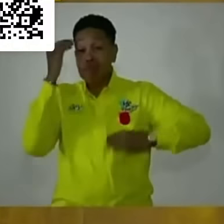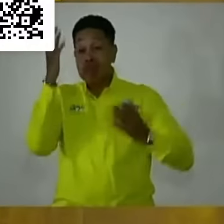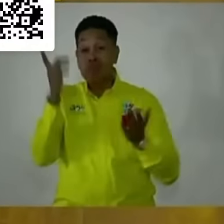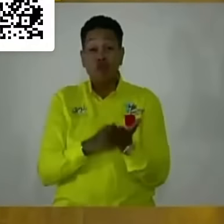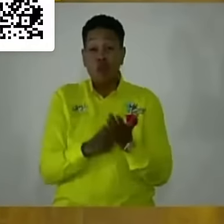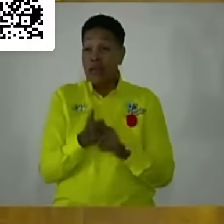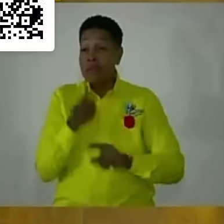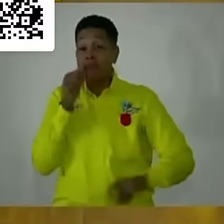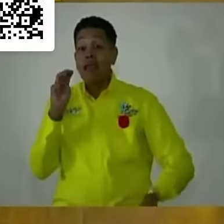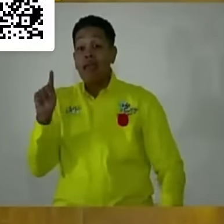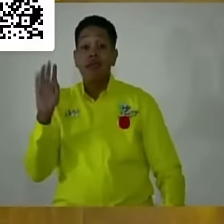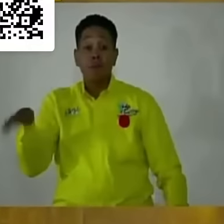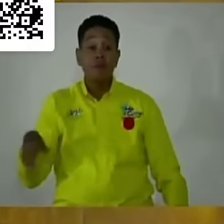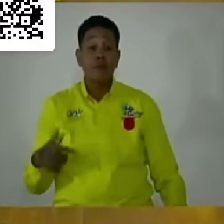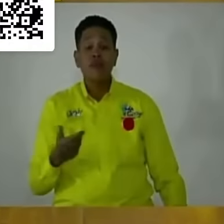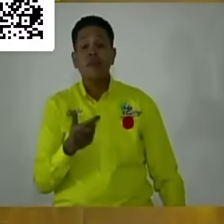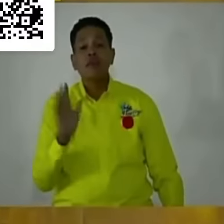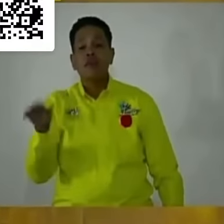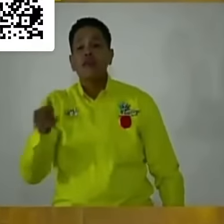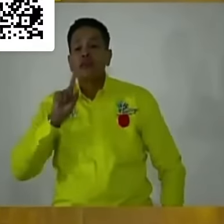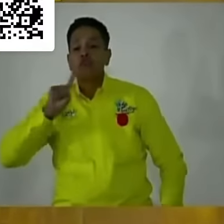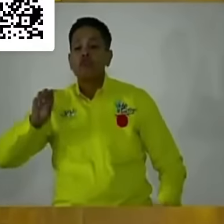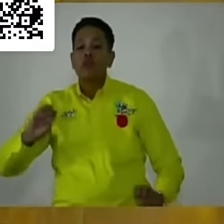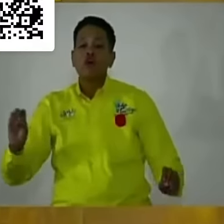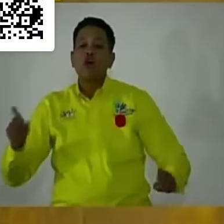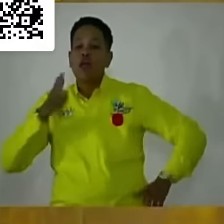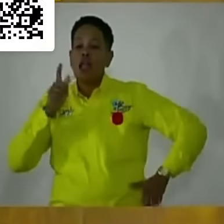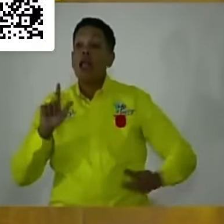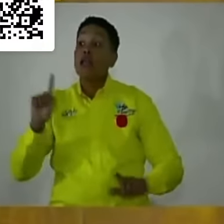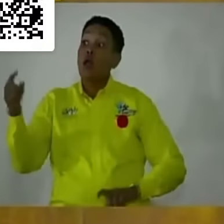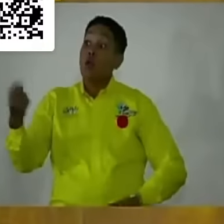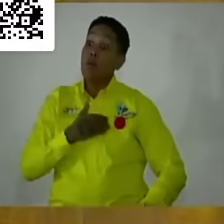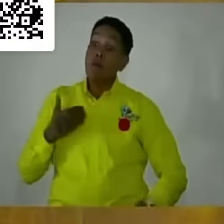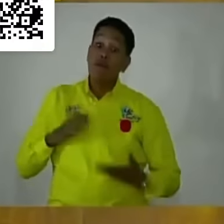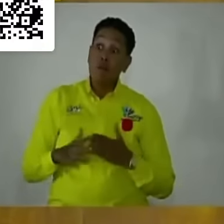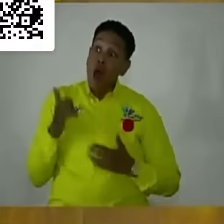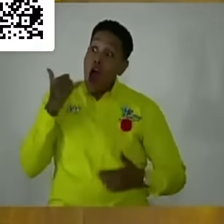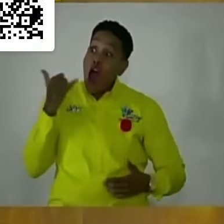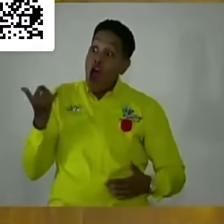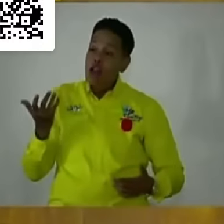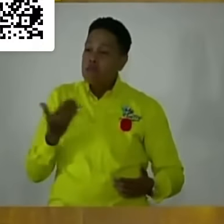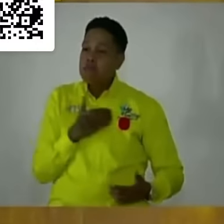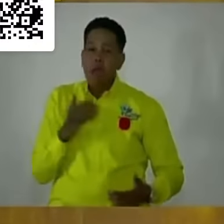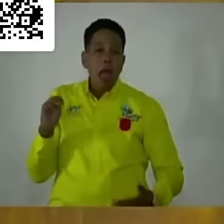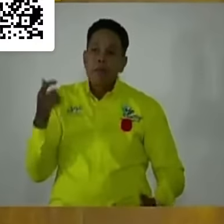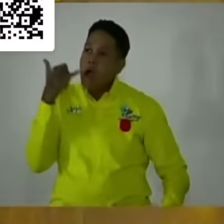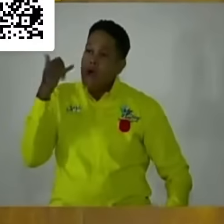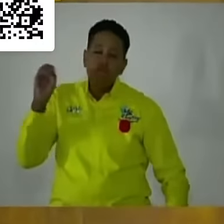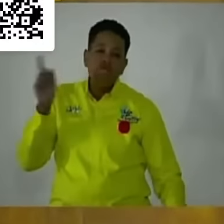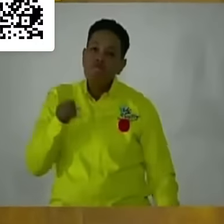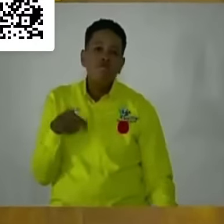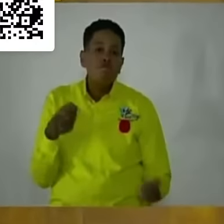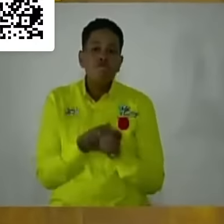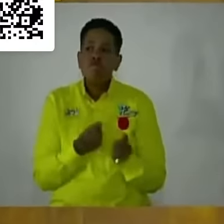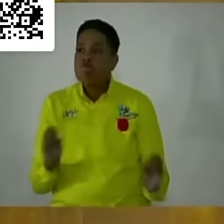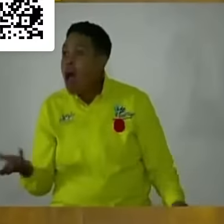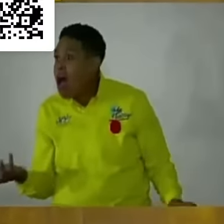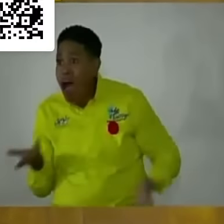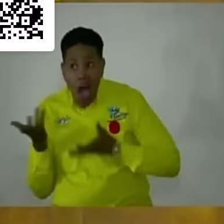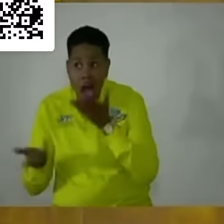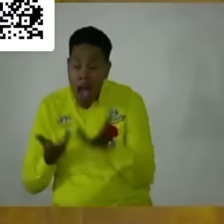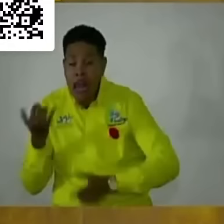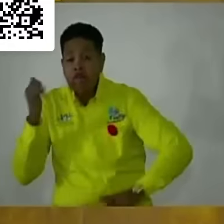even the MP gets a response, let alone members of the community. And so if we're able to get